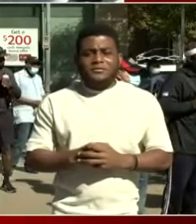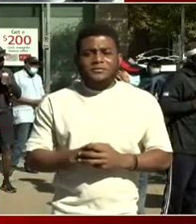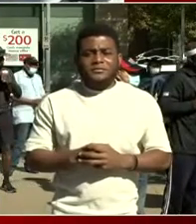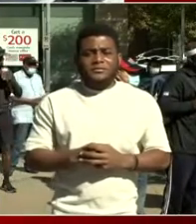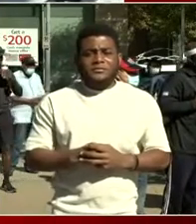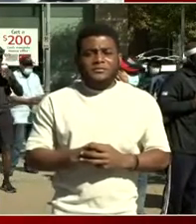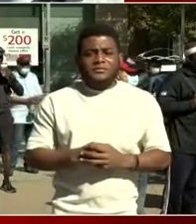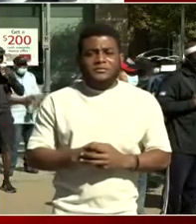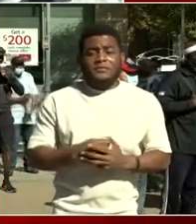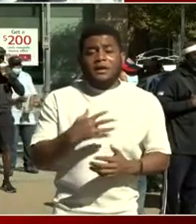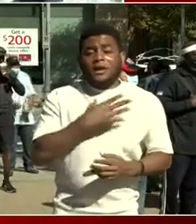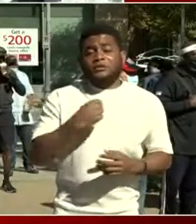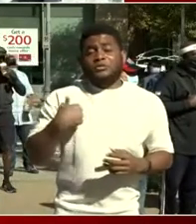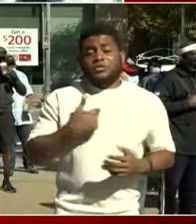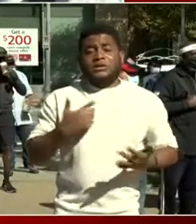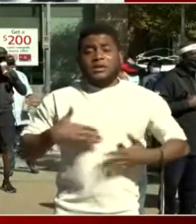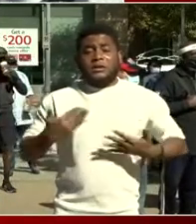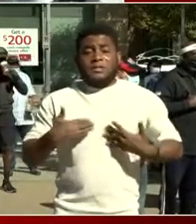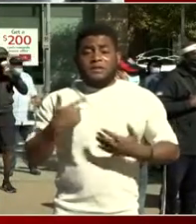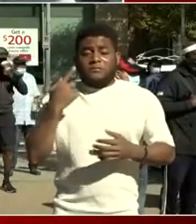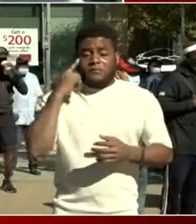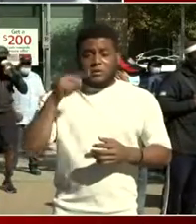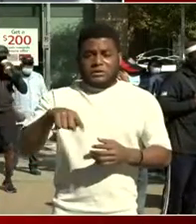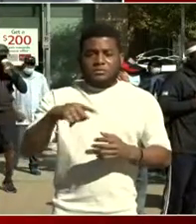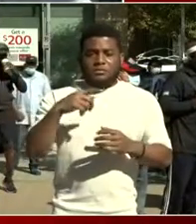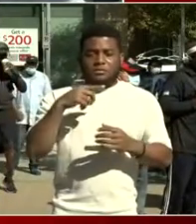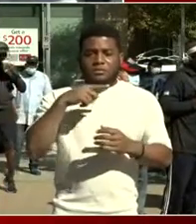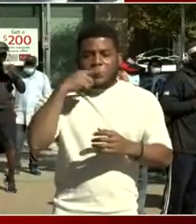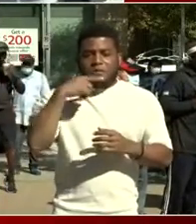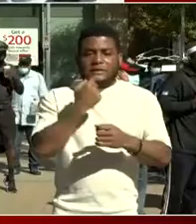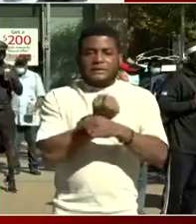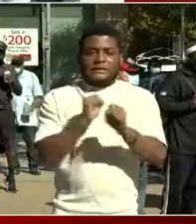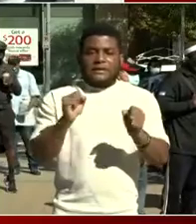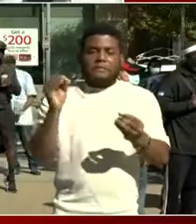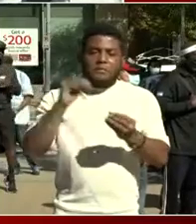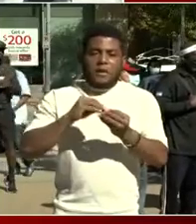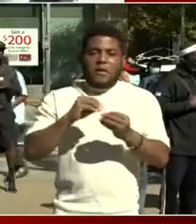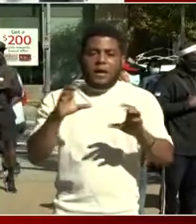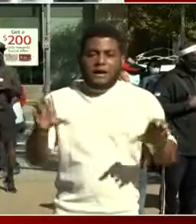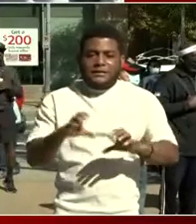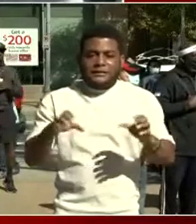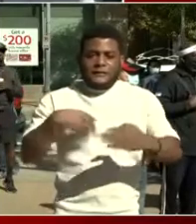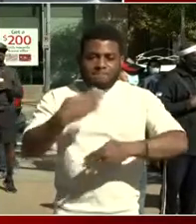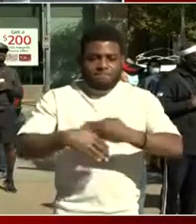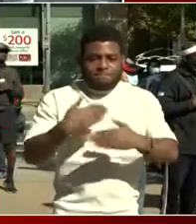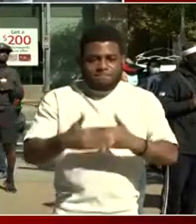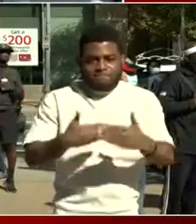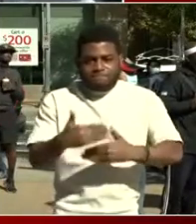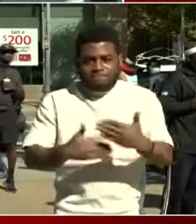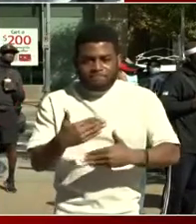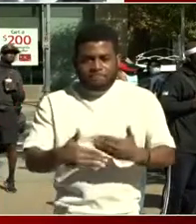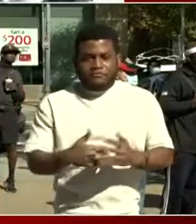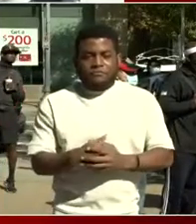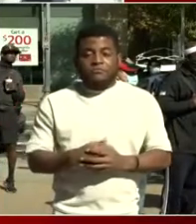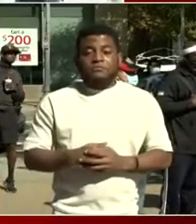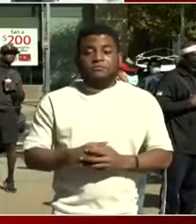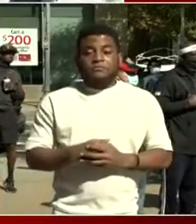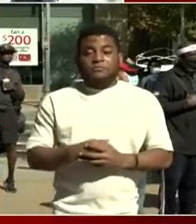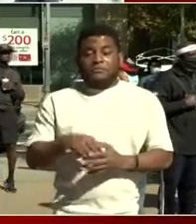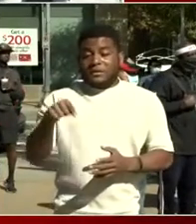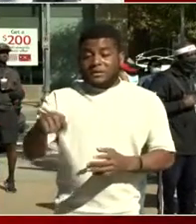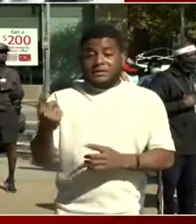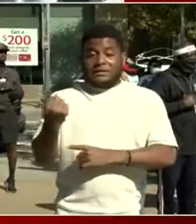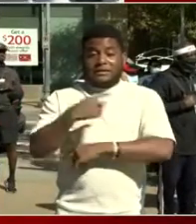safety ecosystem being open and in person. Today is also October 1st, which is the new year